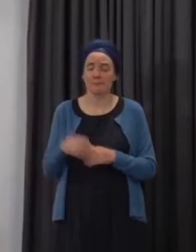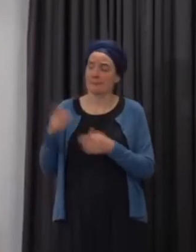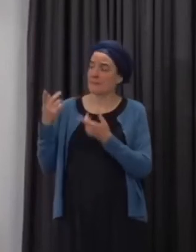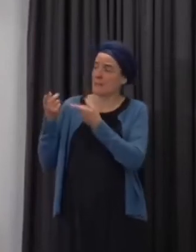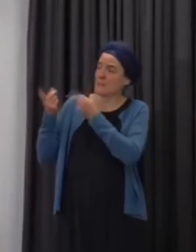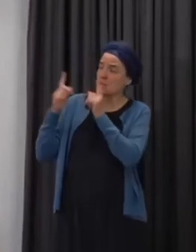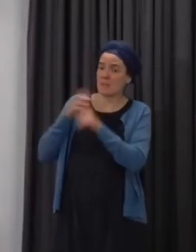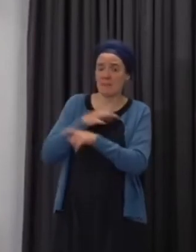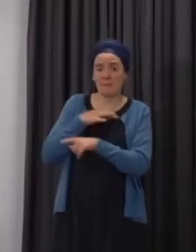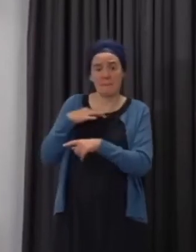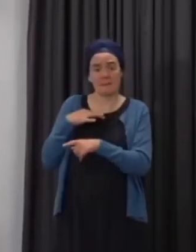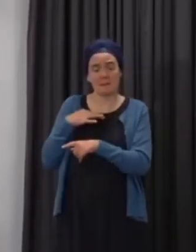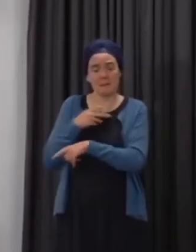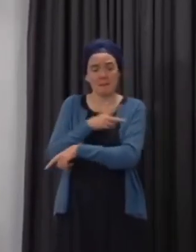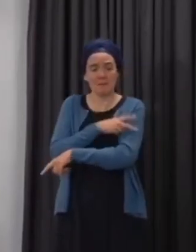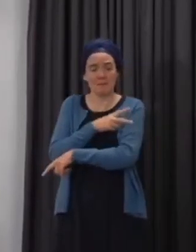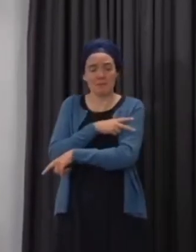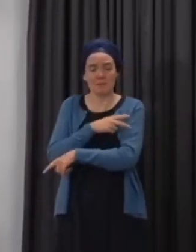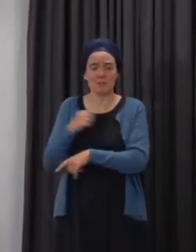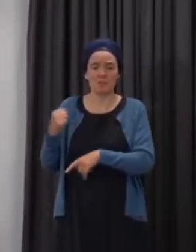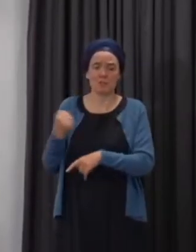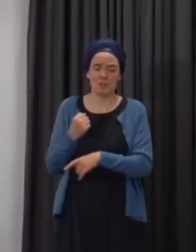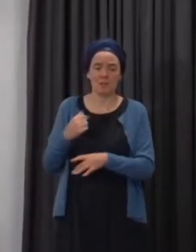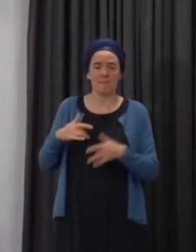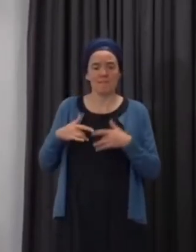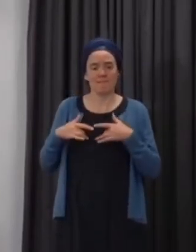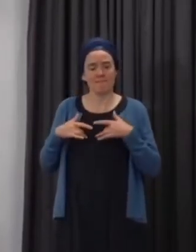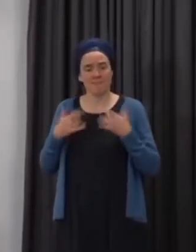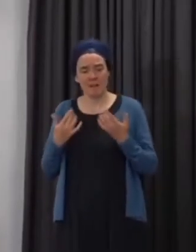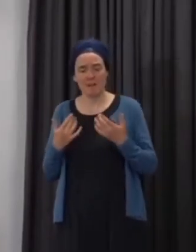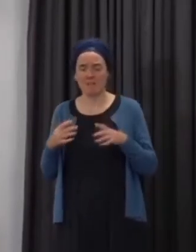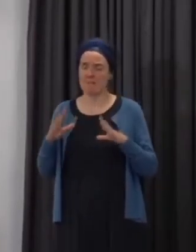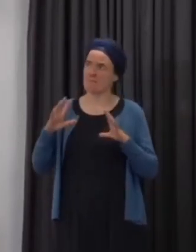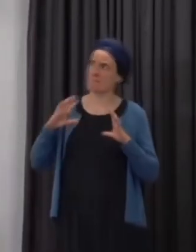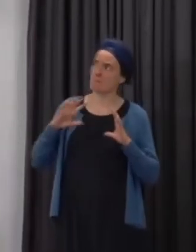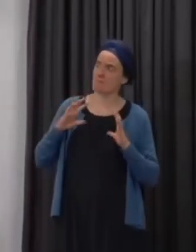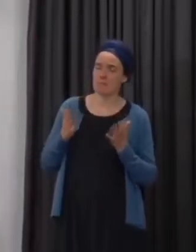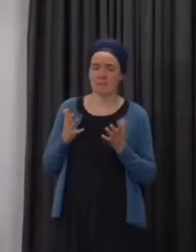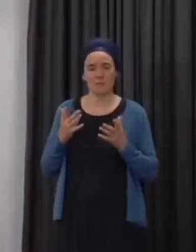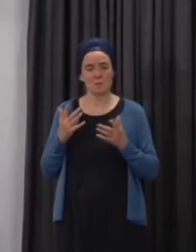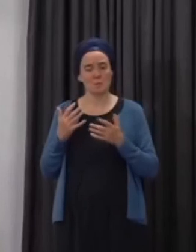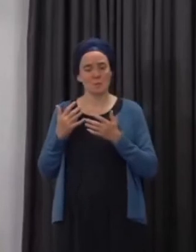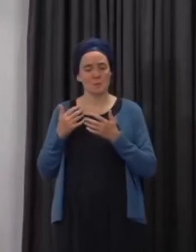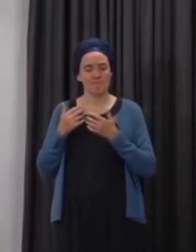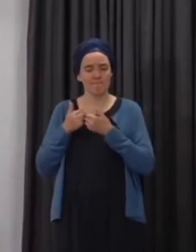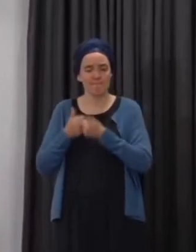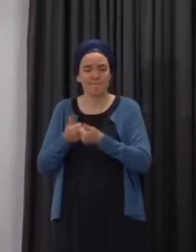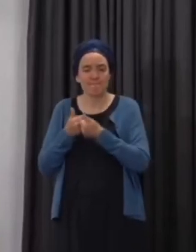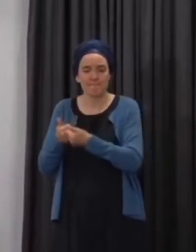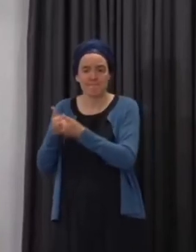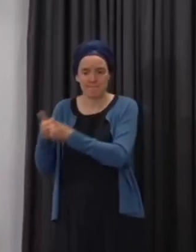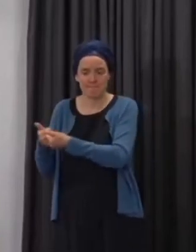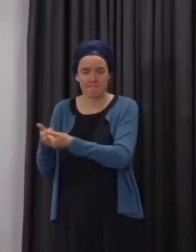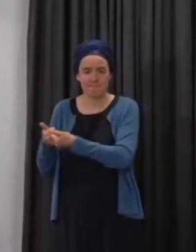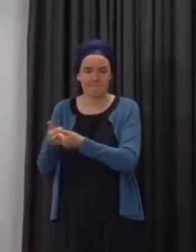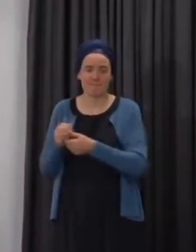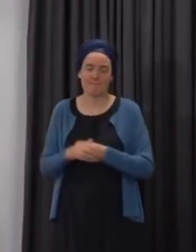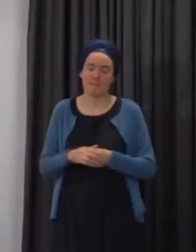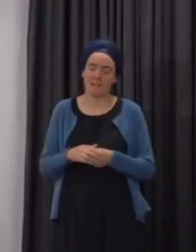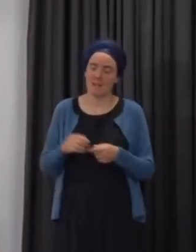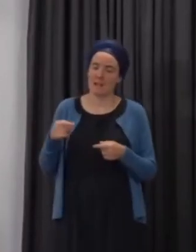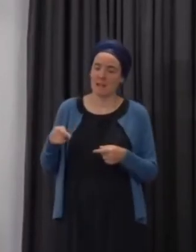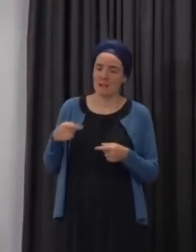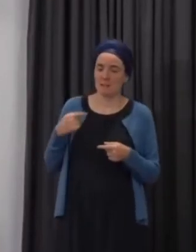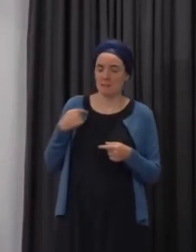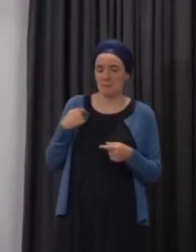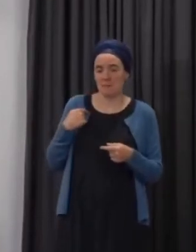frankly ministers in each of the four national governments within the UK. And I certainly don't think that our chief medical officer, Frank Atherton, has ever